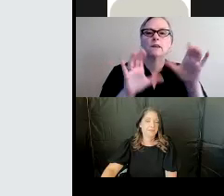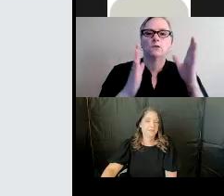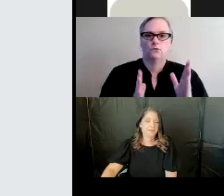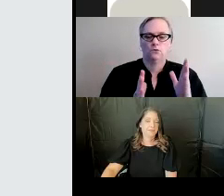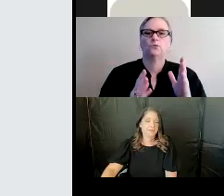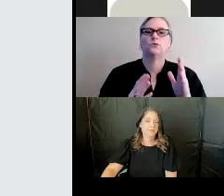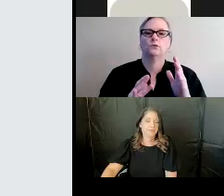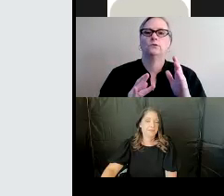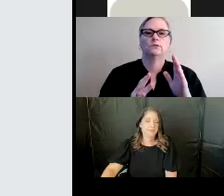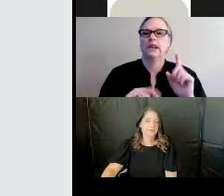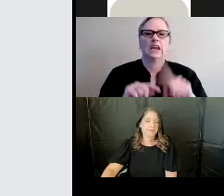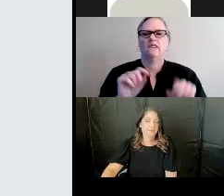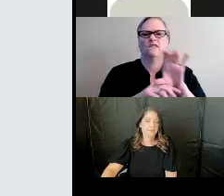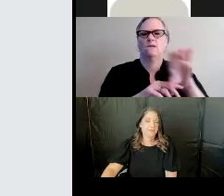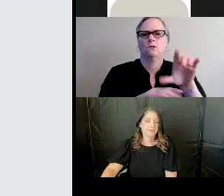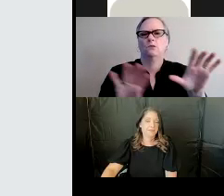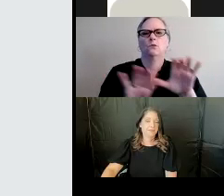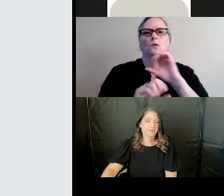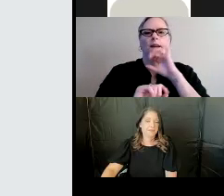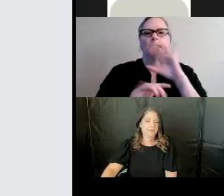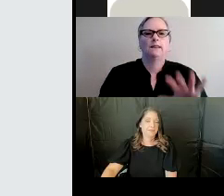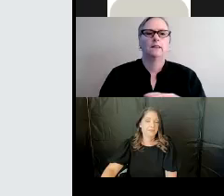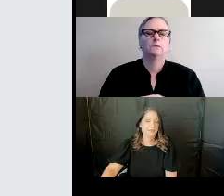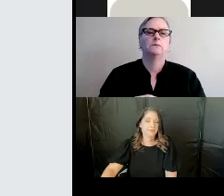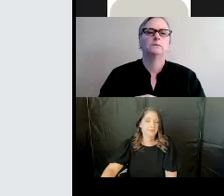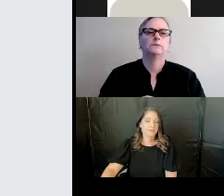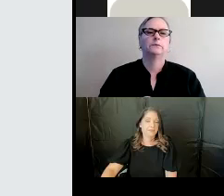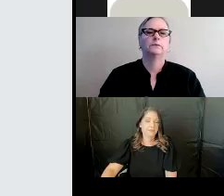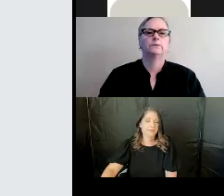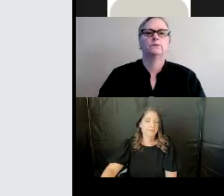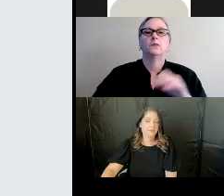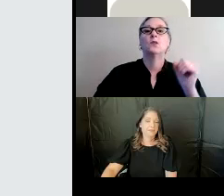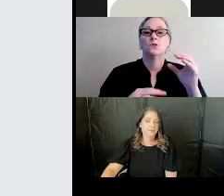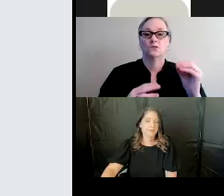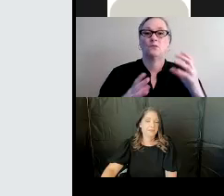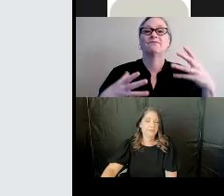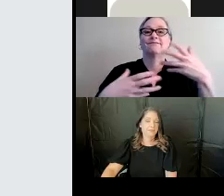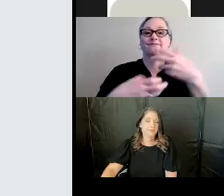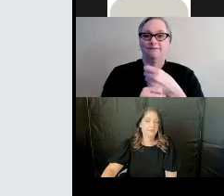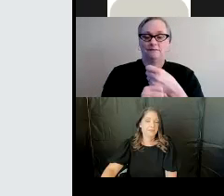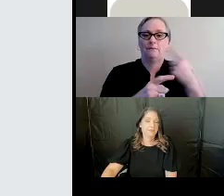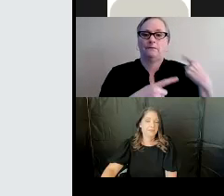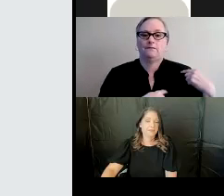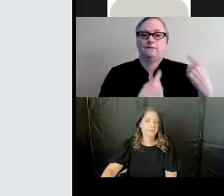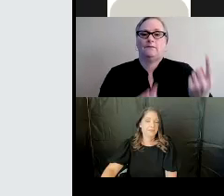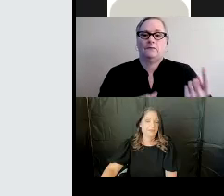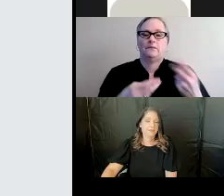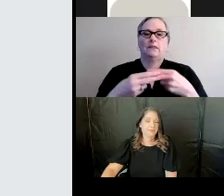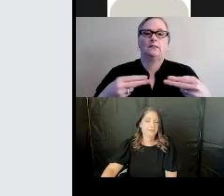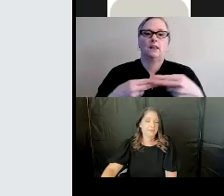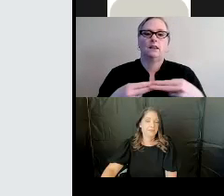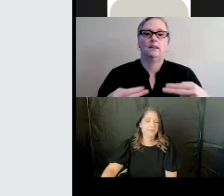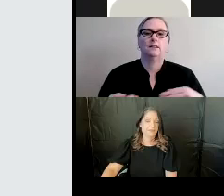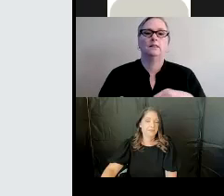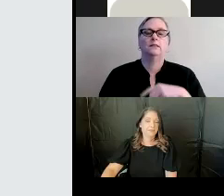And now here's a summary of what we learned in the past couple of slides. So to whom should the abuse and